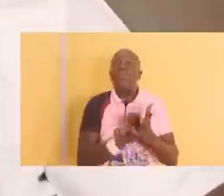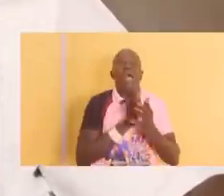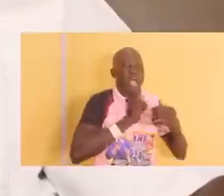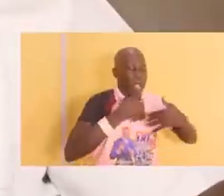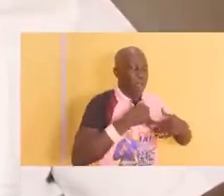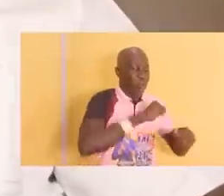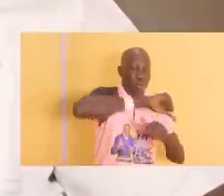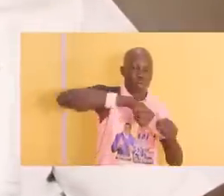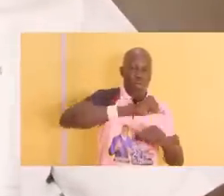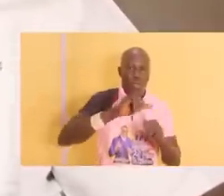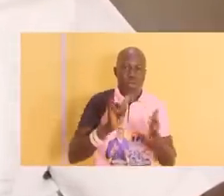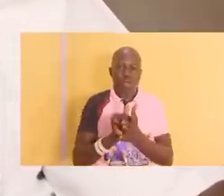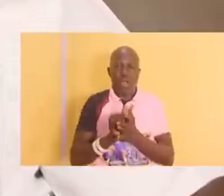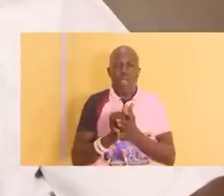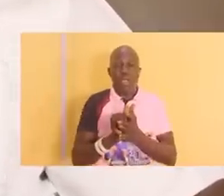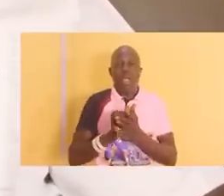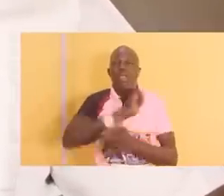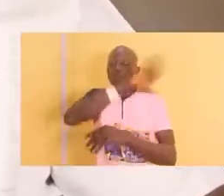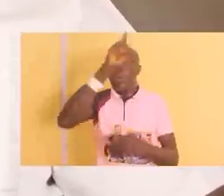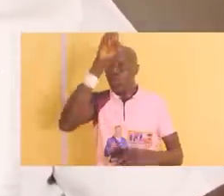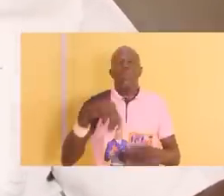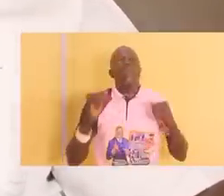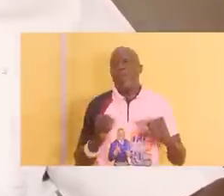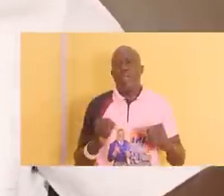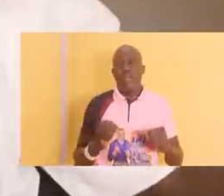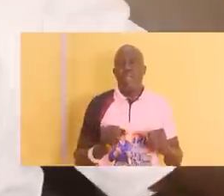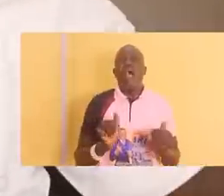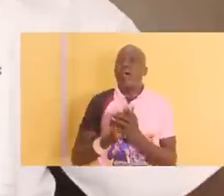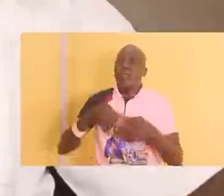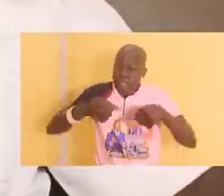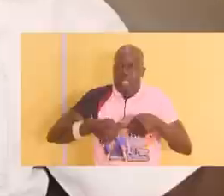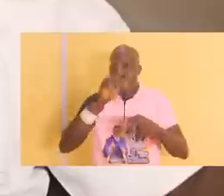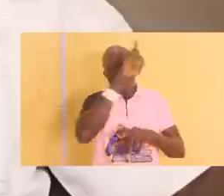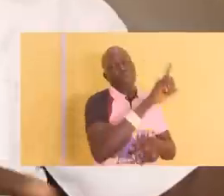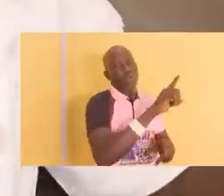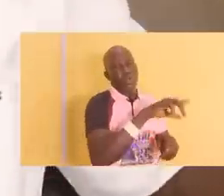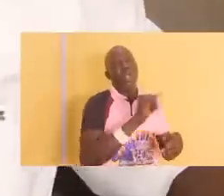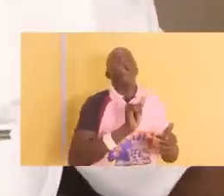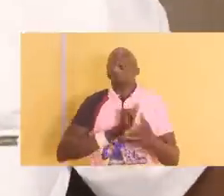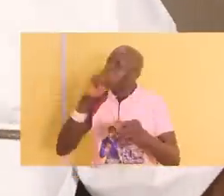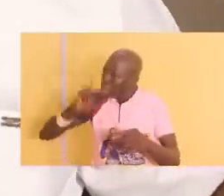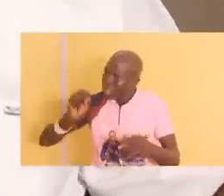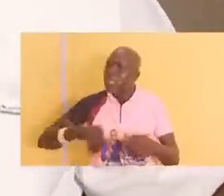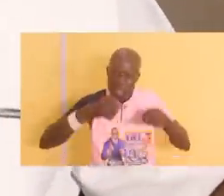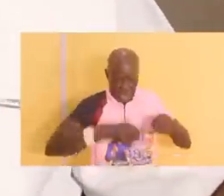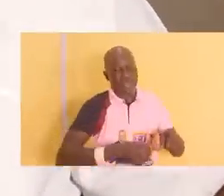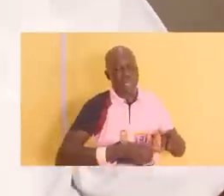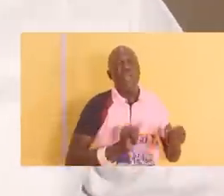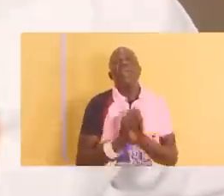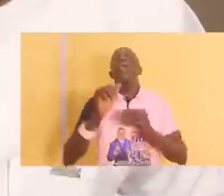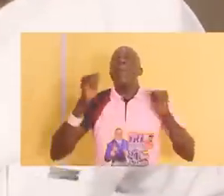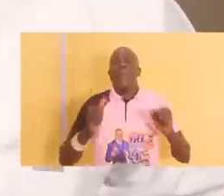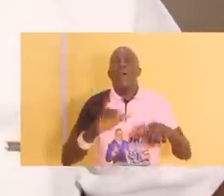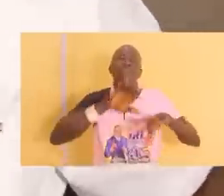all. It's the same power. I said, the D. Ah, we zeal. Oh, Didi. You need zeal.